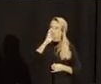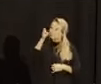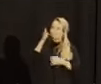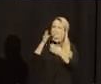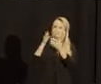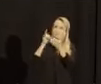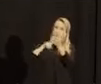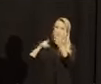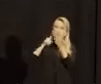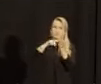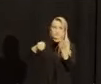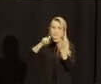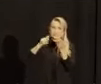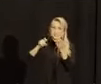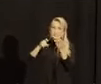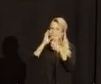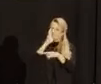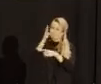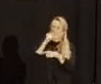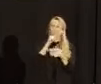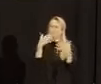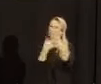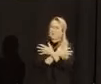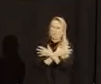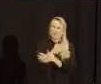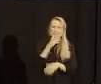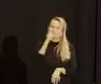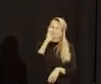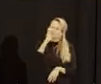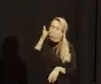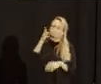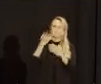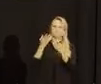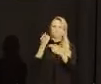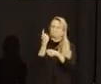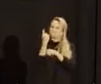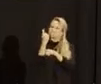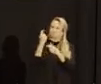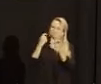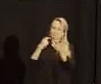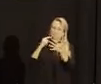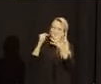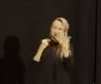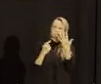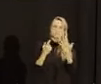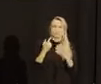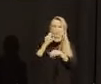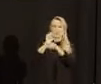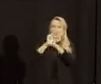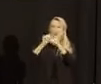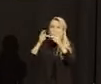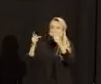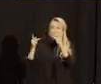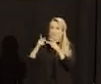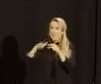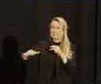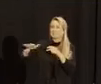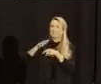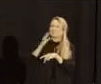And I see that in employment. I see that we need to demand workplaces, and we need to